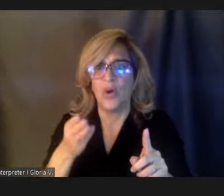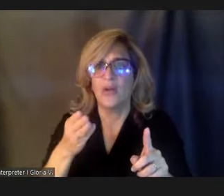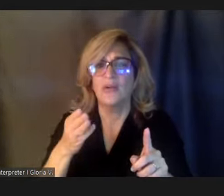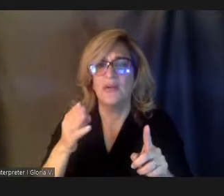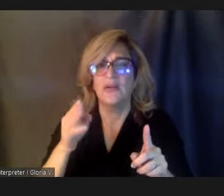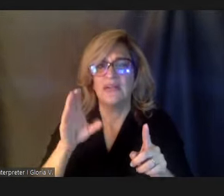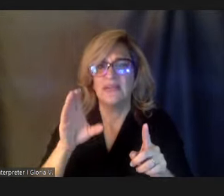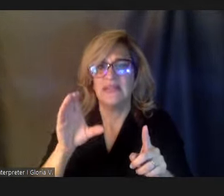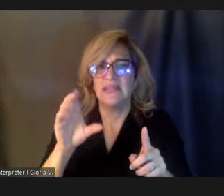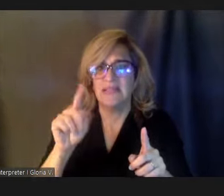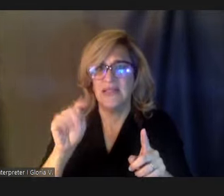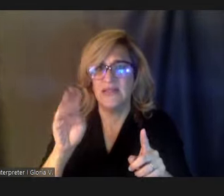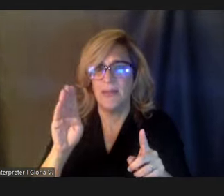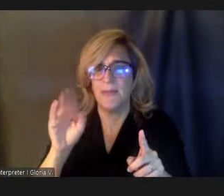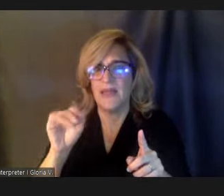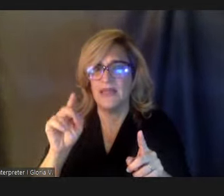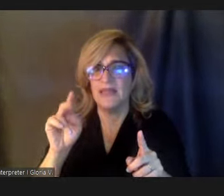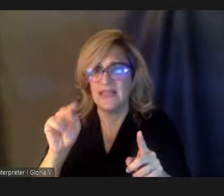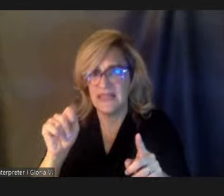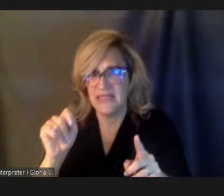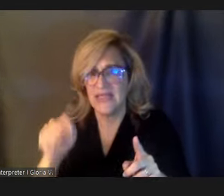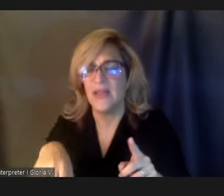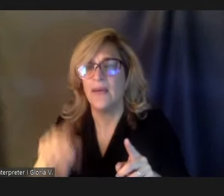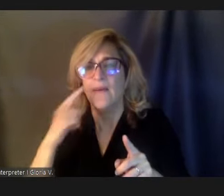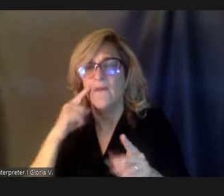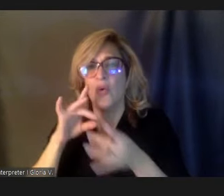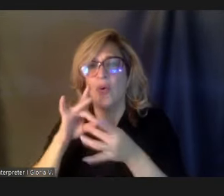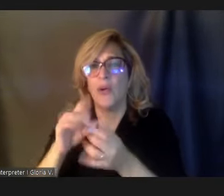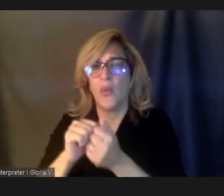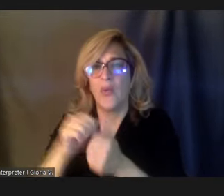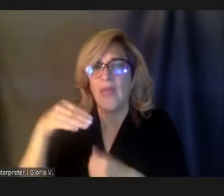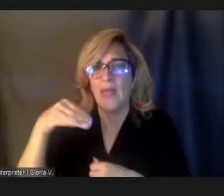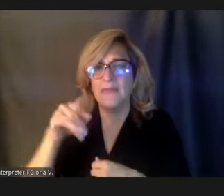new.mta.info/project/CBDTP or by calling the public meeting hotline at